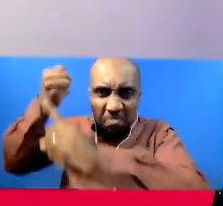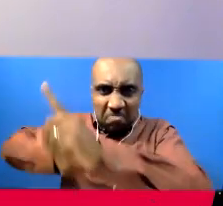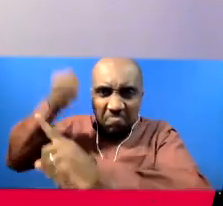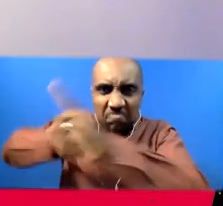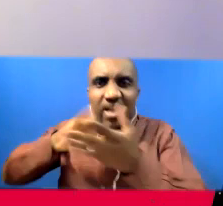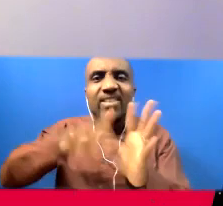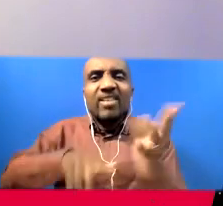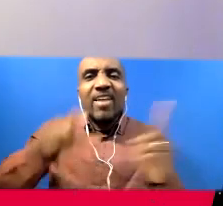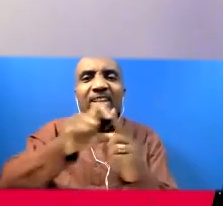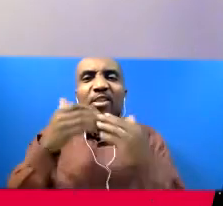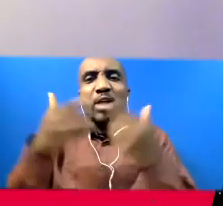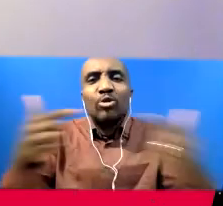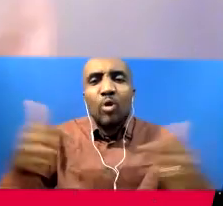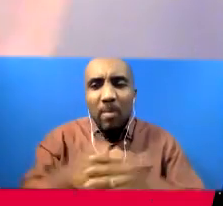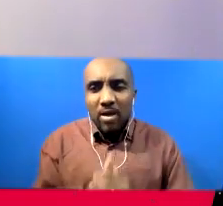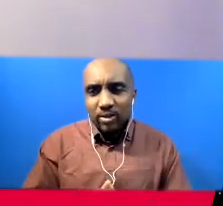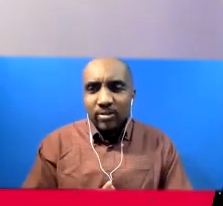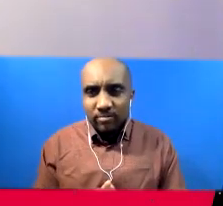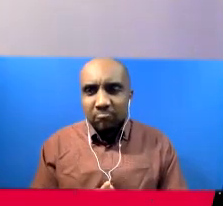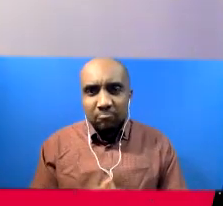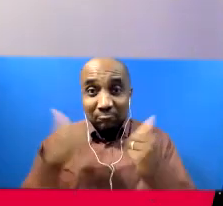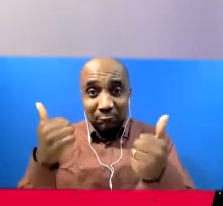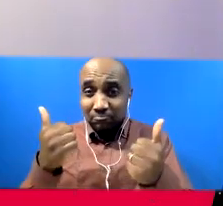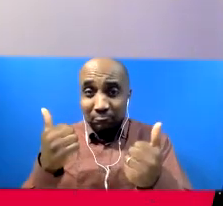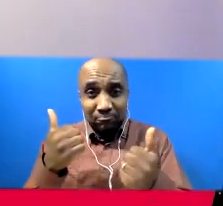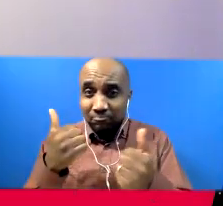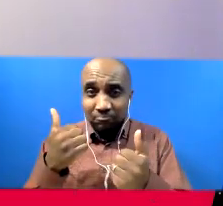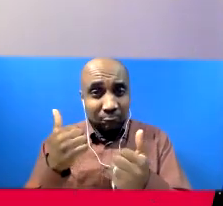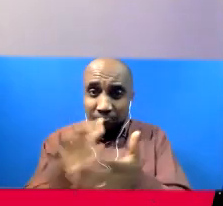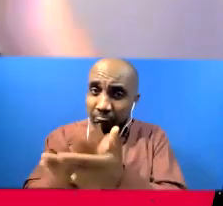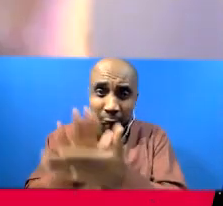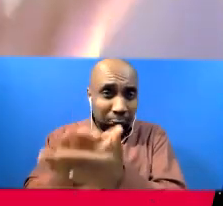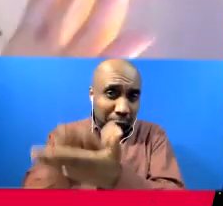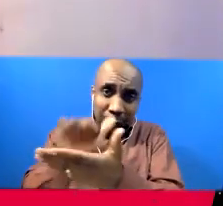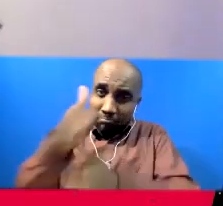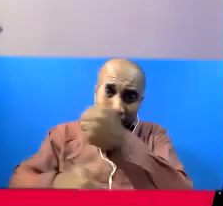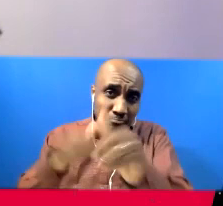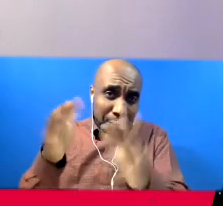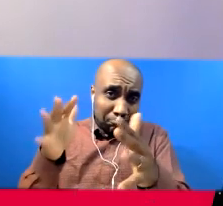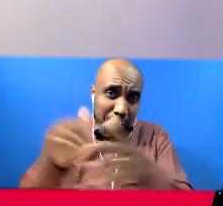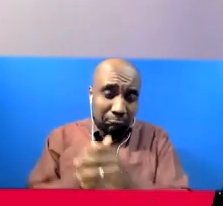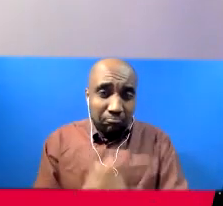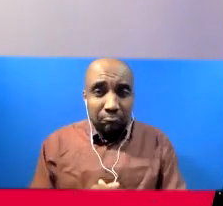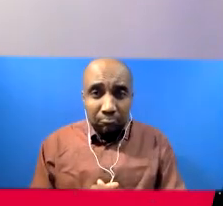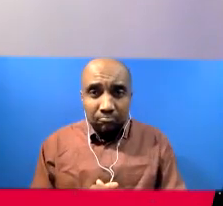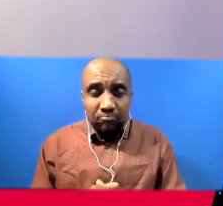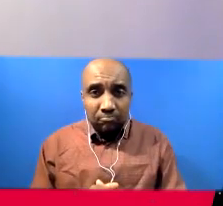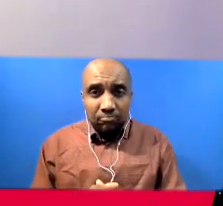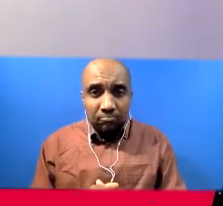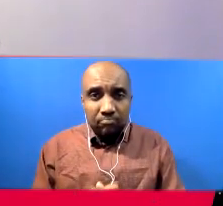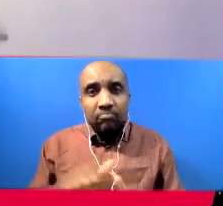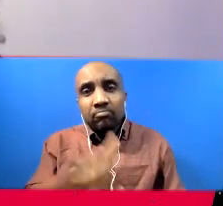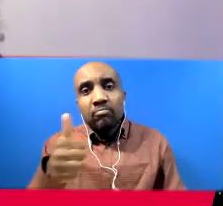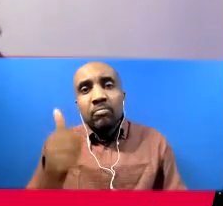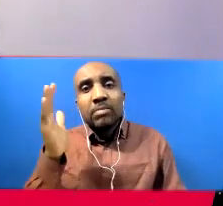you so much, Saeed. And yeah, sending you love and wonderfulness. Next up, we